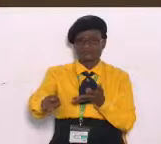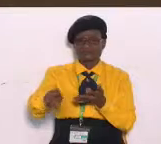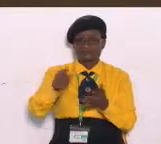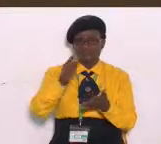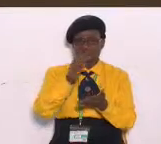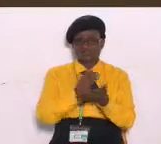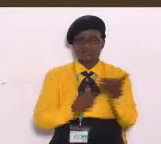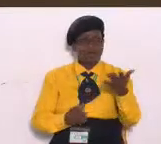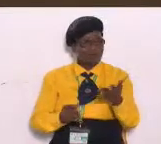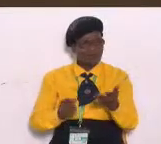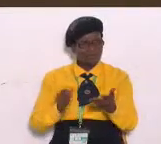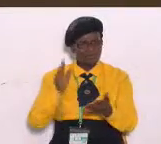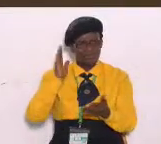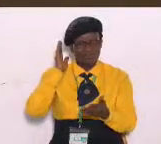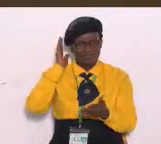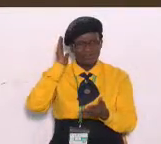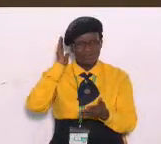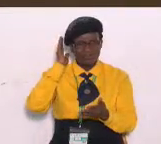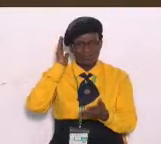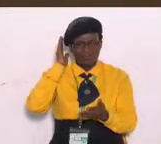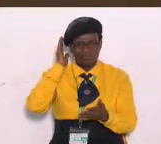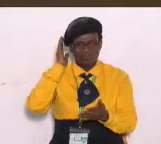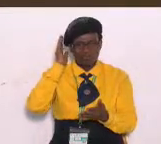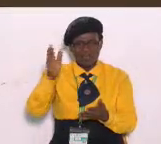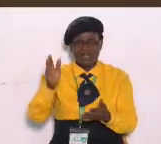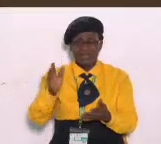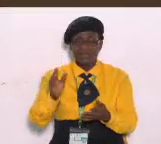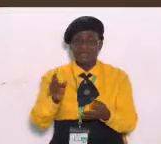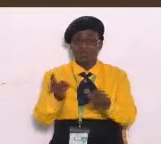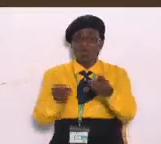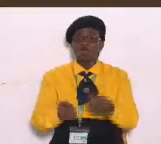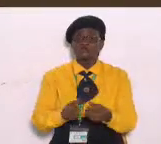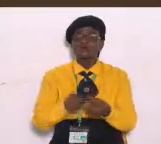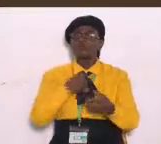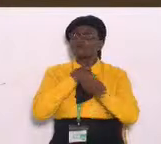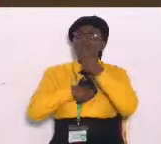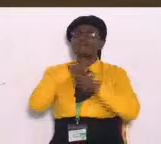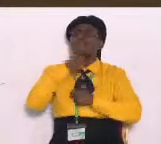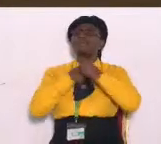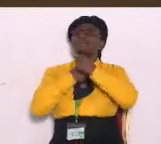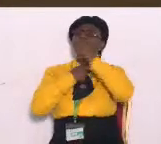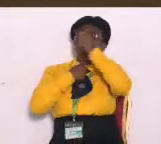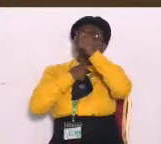some will think of committing suicide.